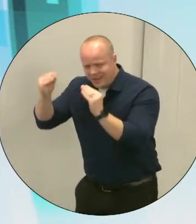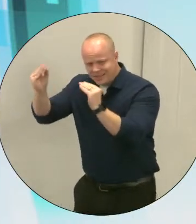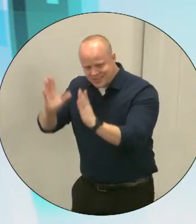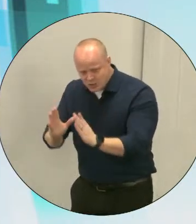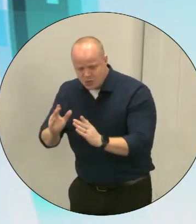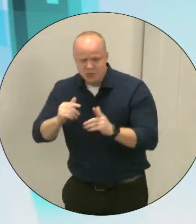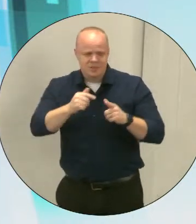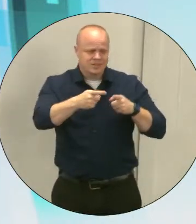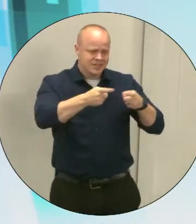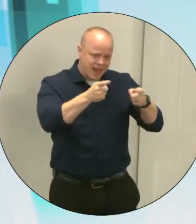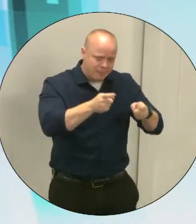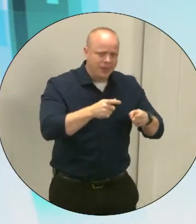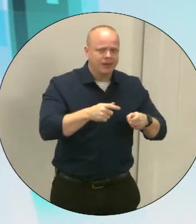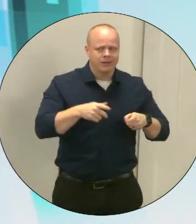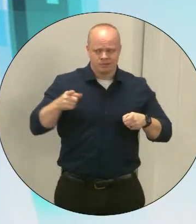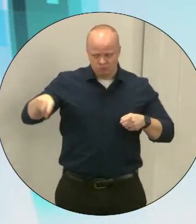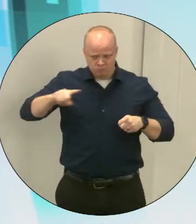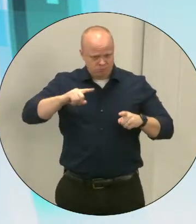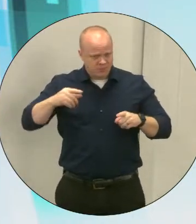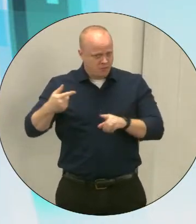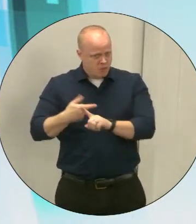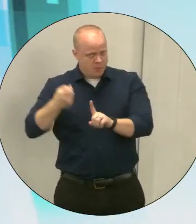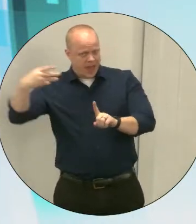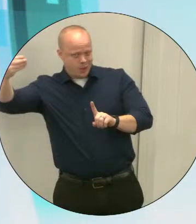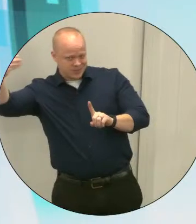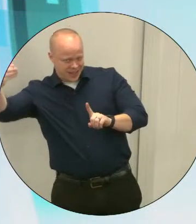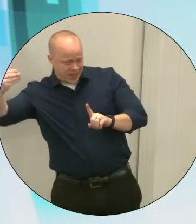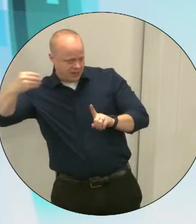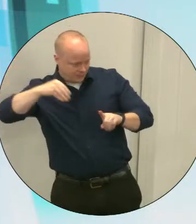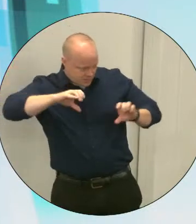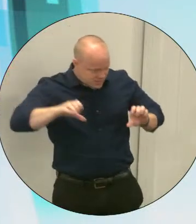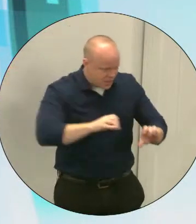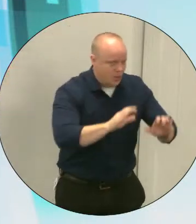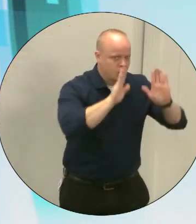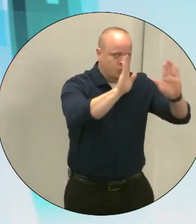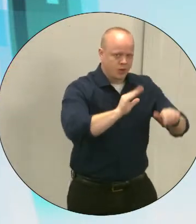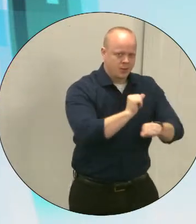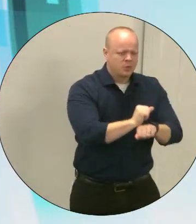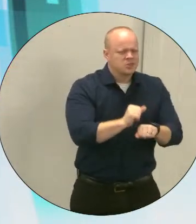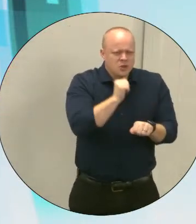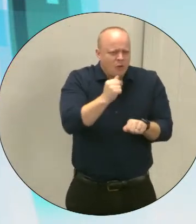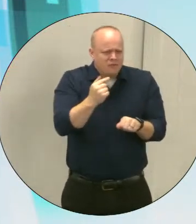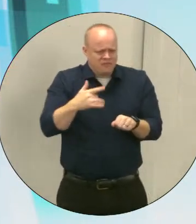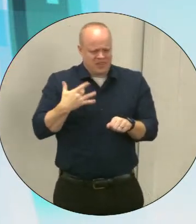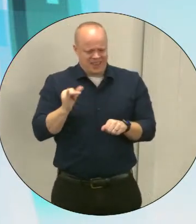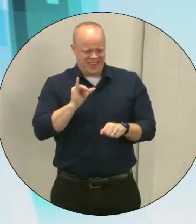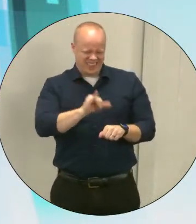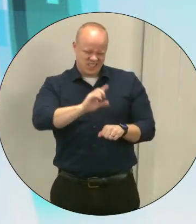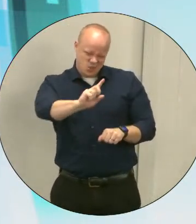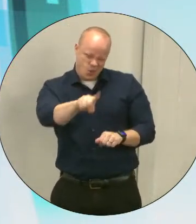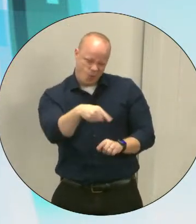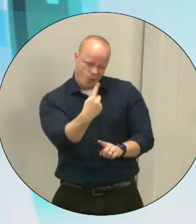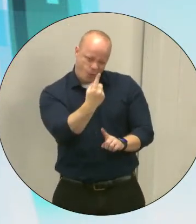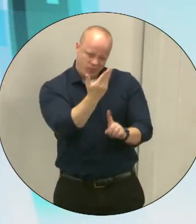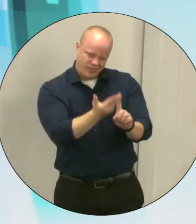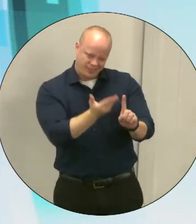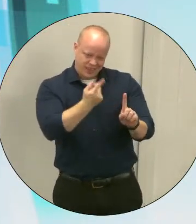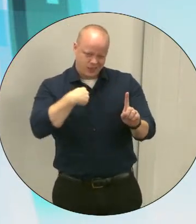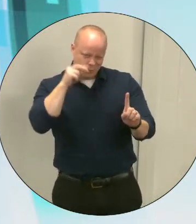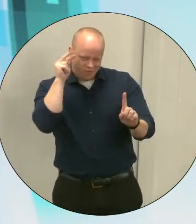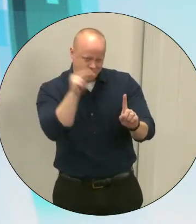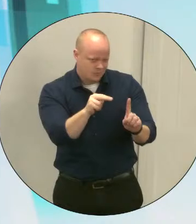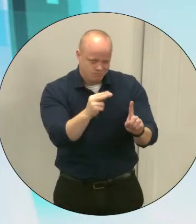outside of CCSD who did great work. So I don't want you to feel like that's the only thing that we should be looking